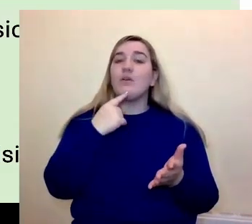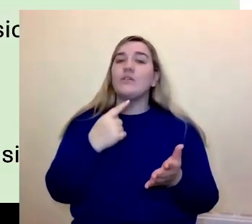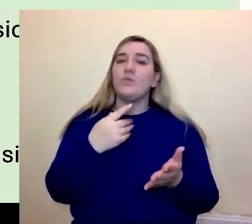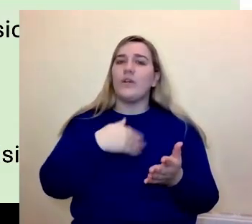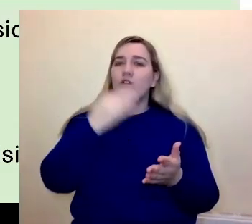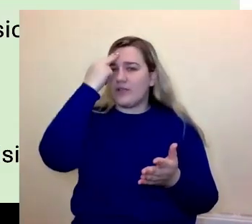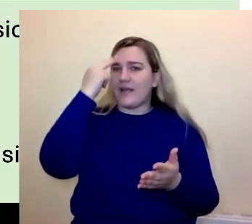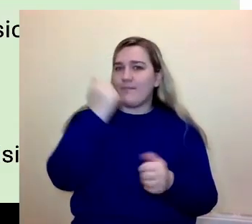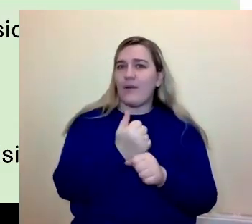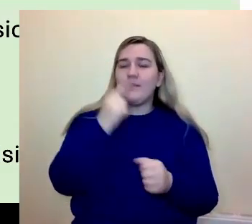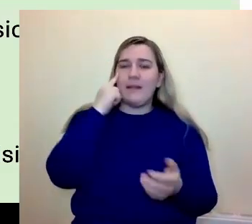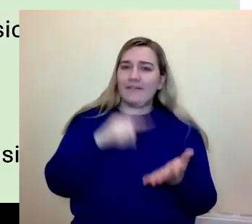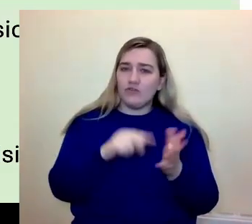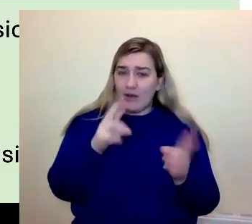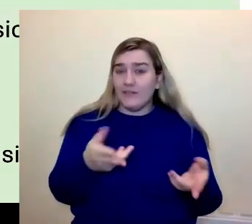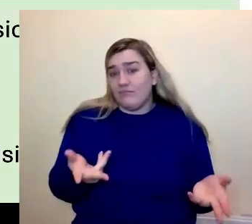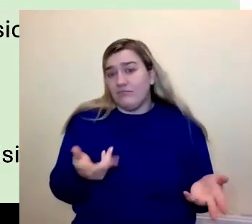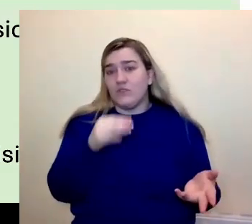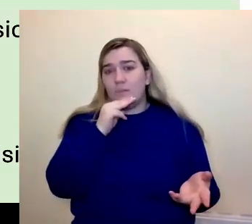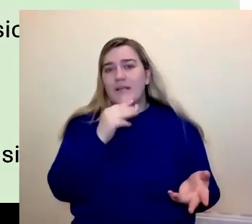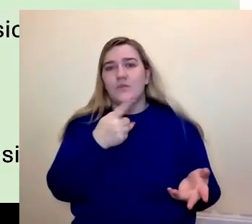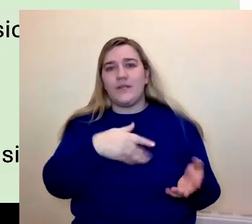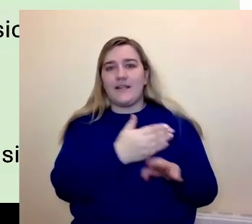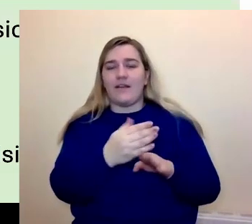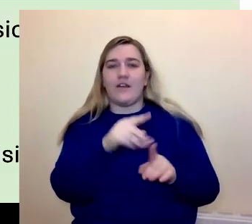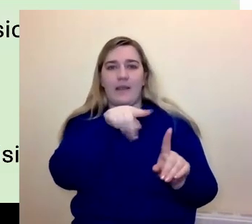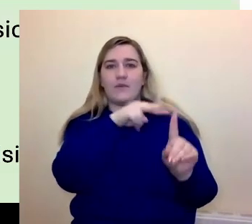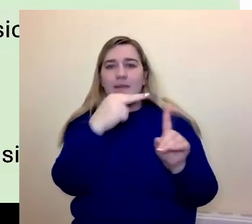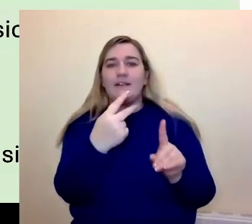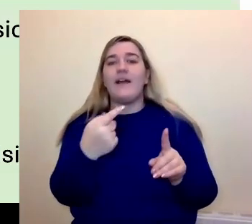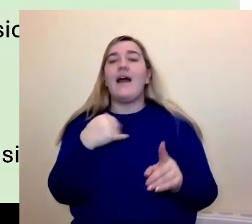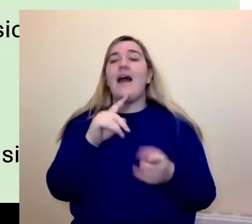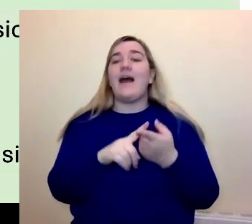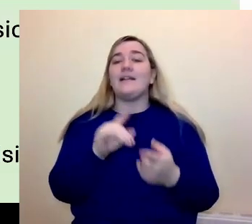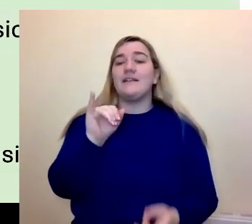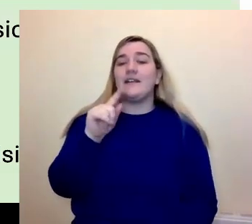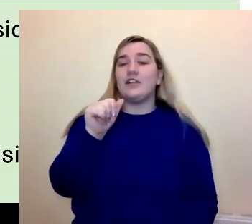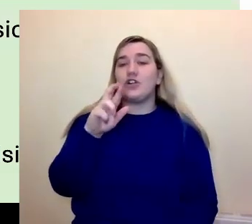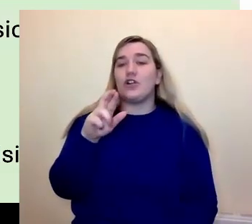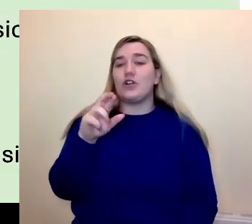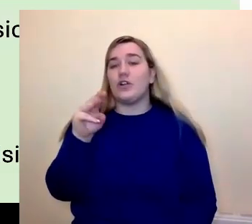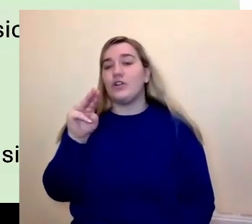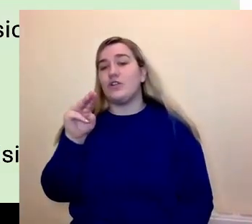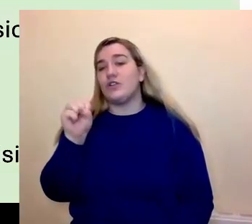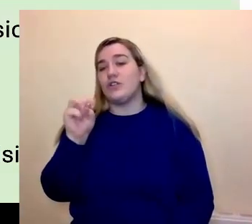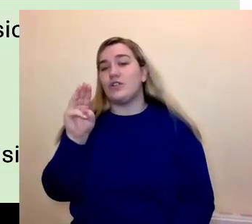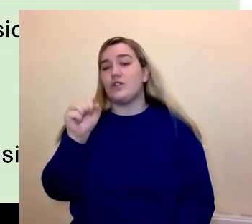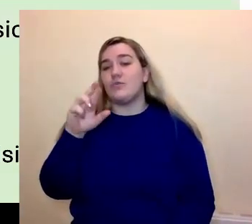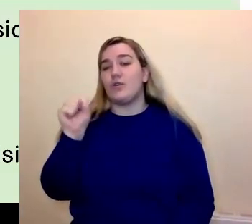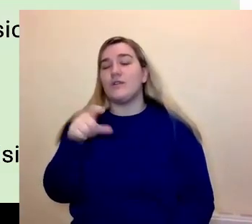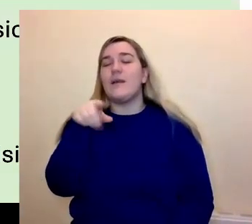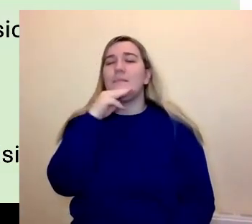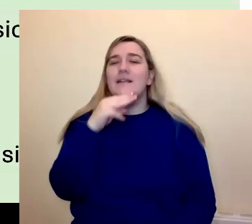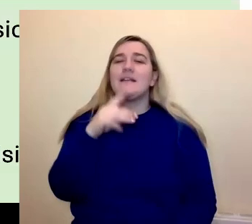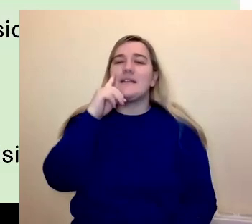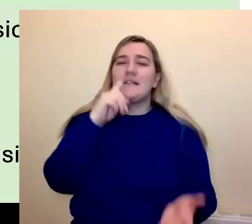down. Interspersed or involved in this as well is the decision-making cards,